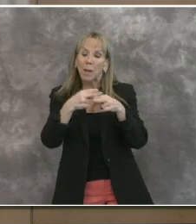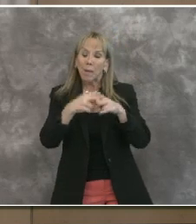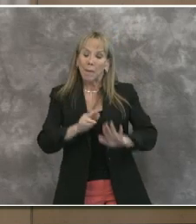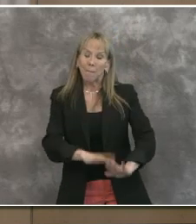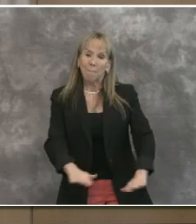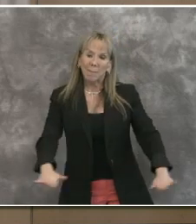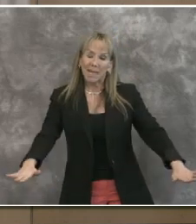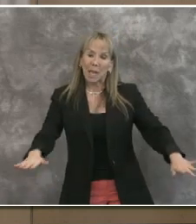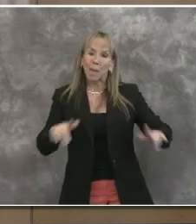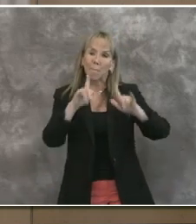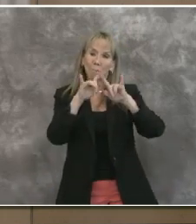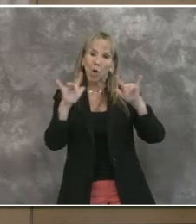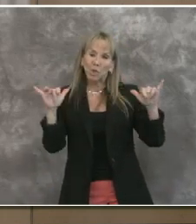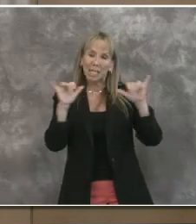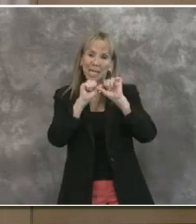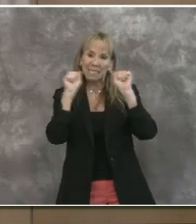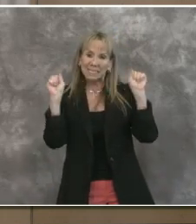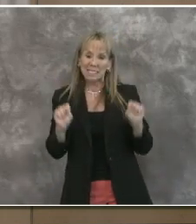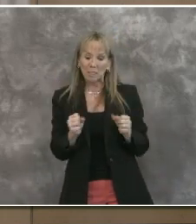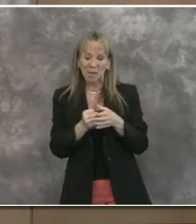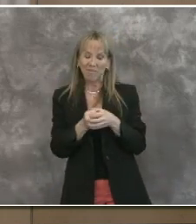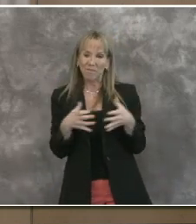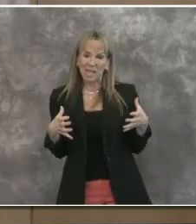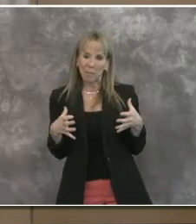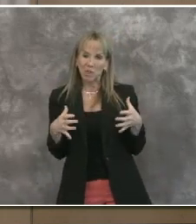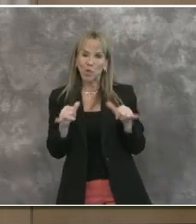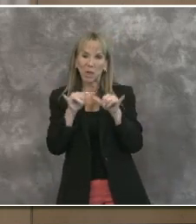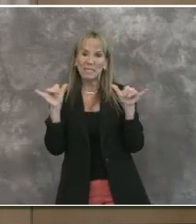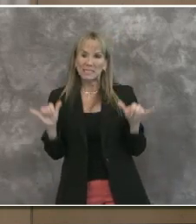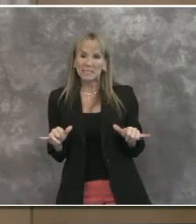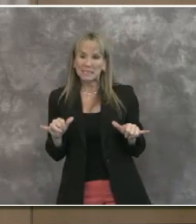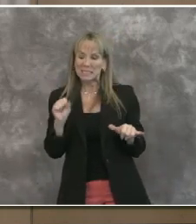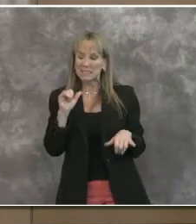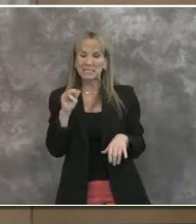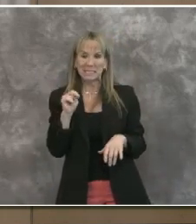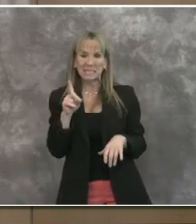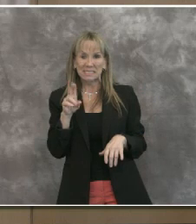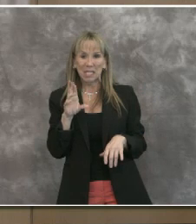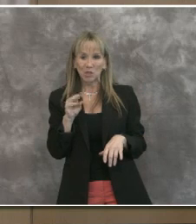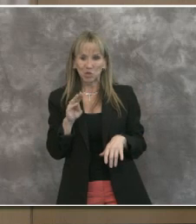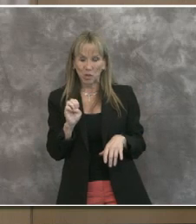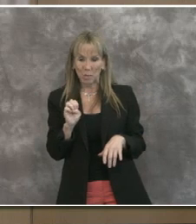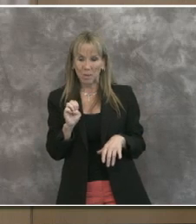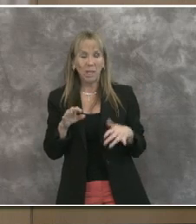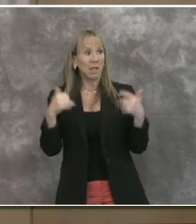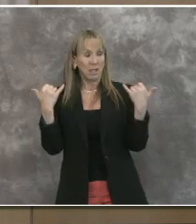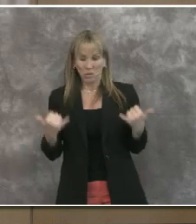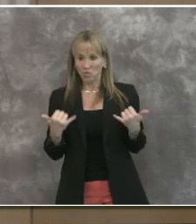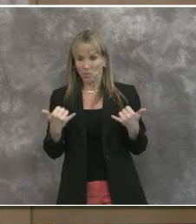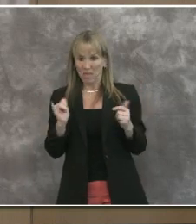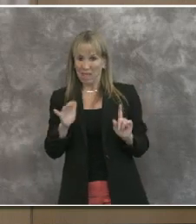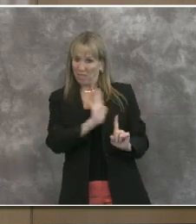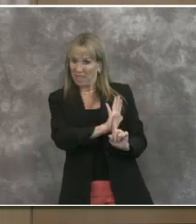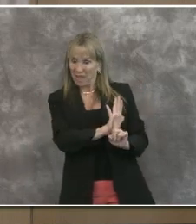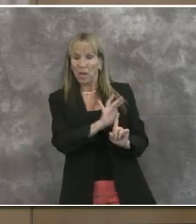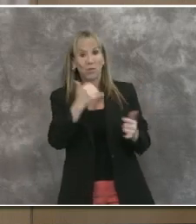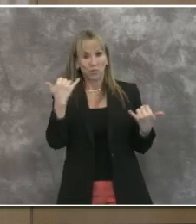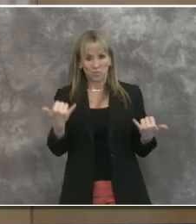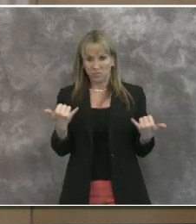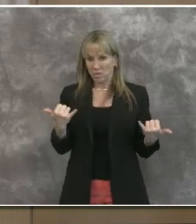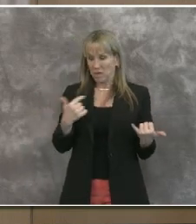pediatric multisystem inflammatory syndrome. To date, we have not had a case of